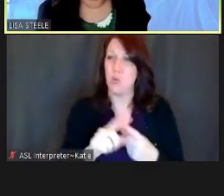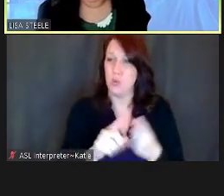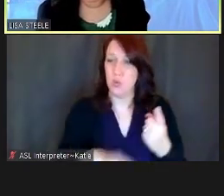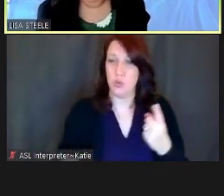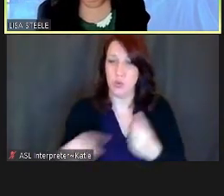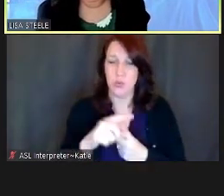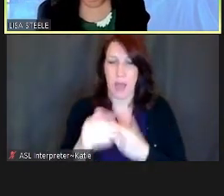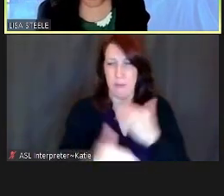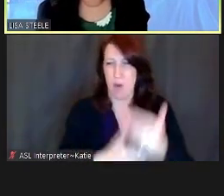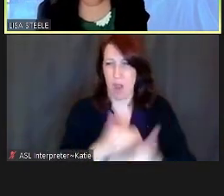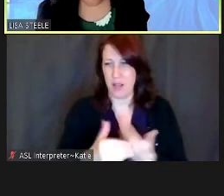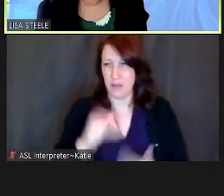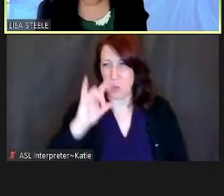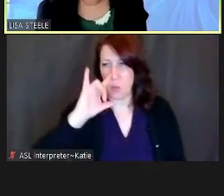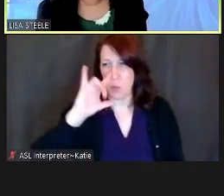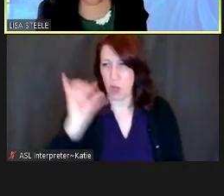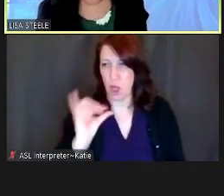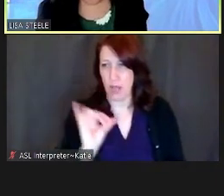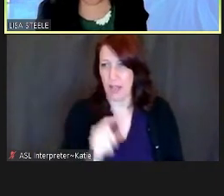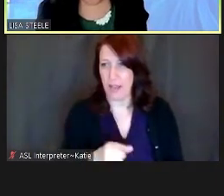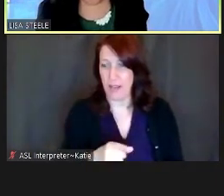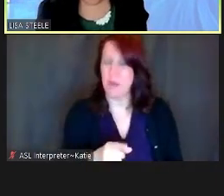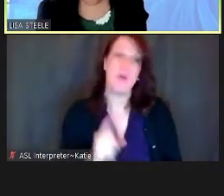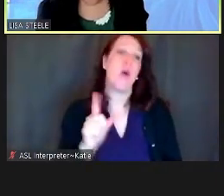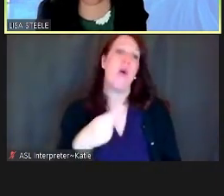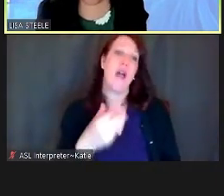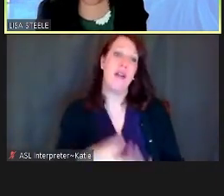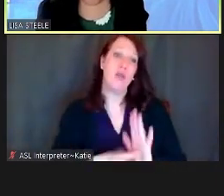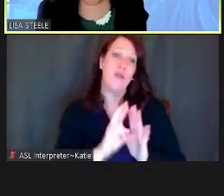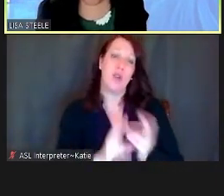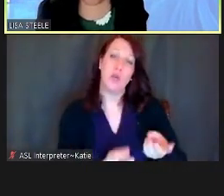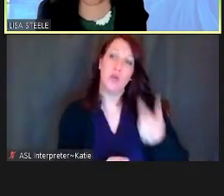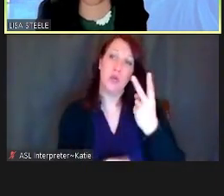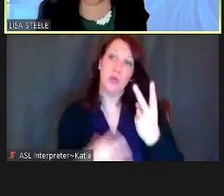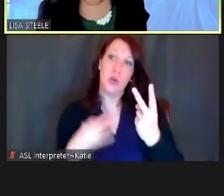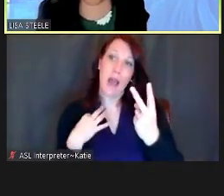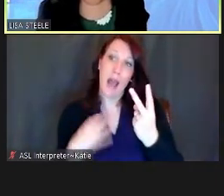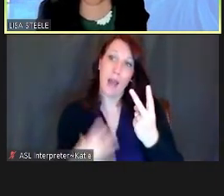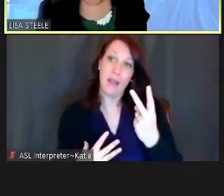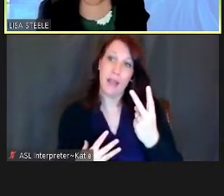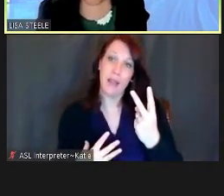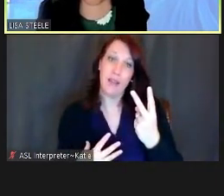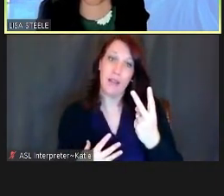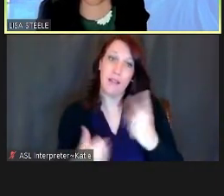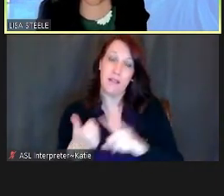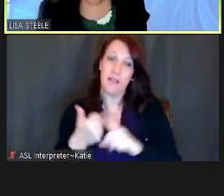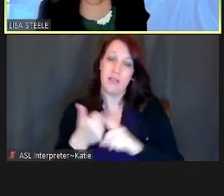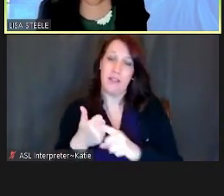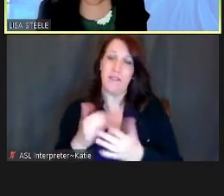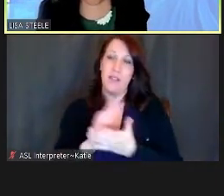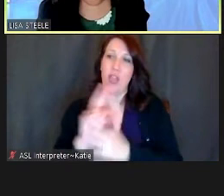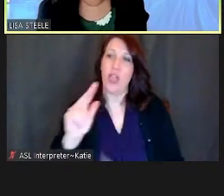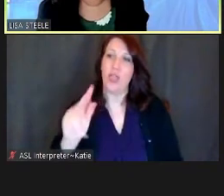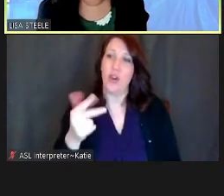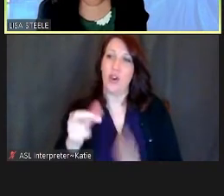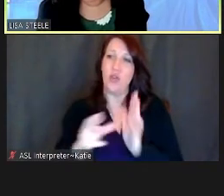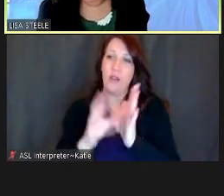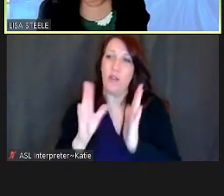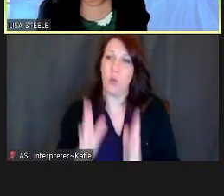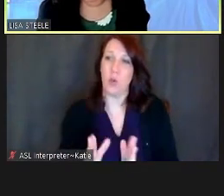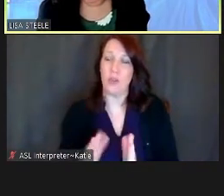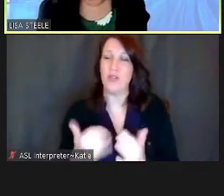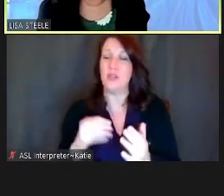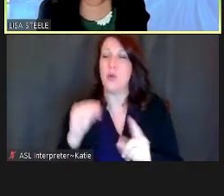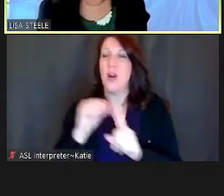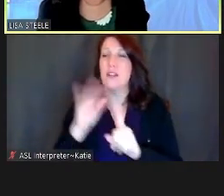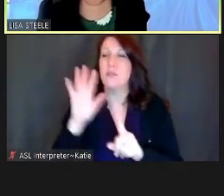review process. But you will only have to review 2 applications as the 3rd reviewer. So we're trying to expose